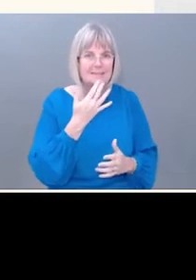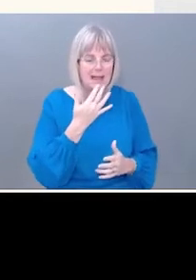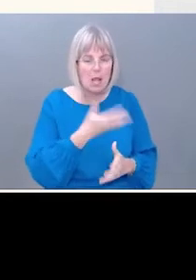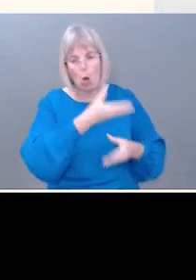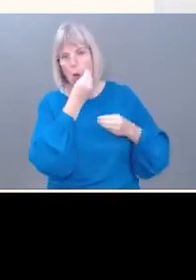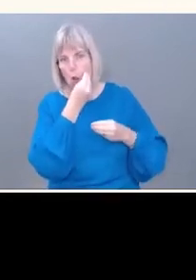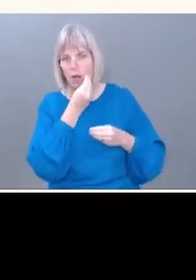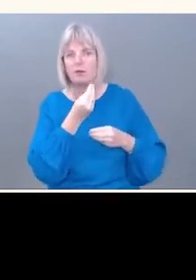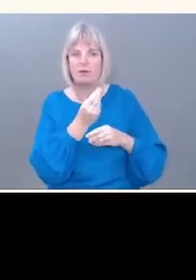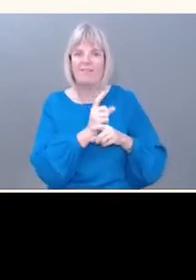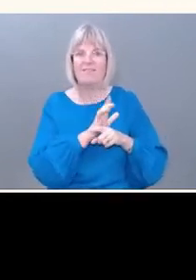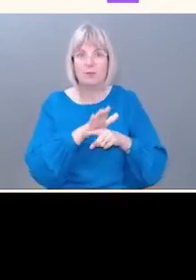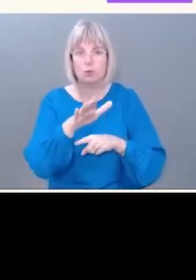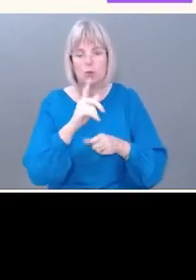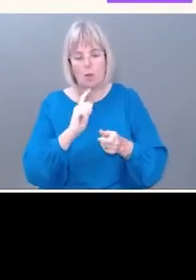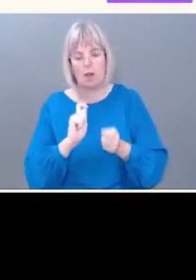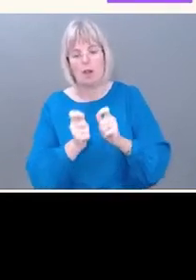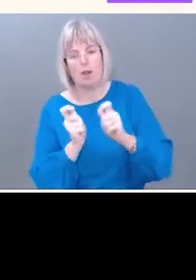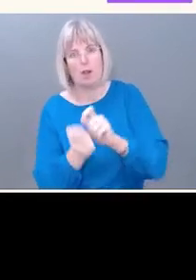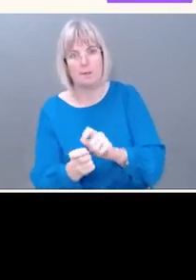these initiatives.